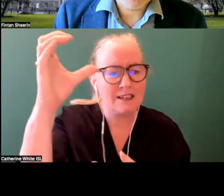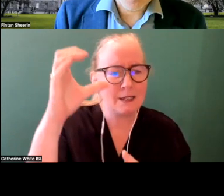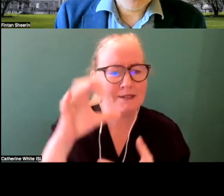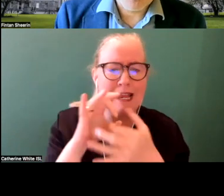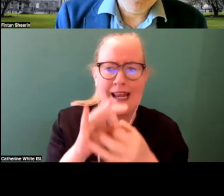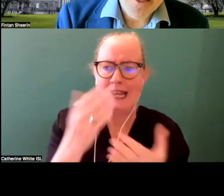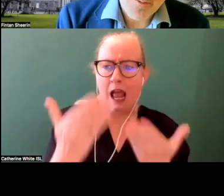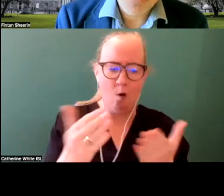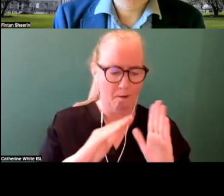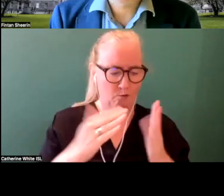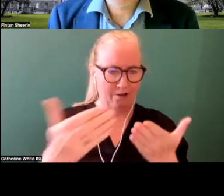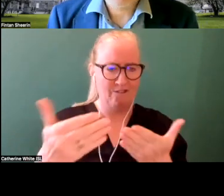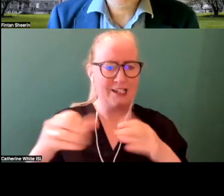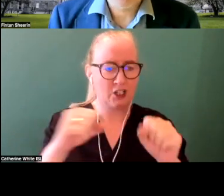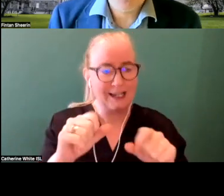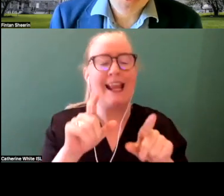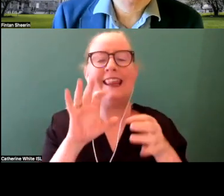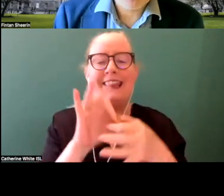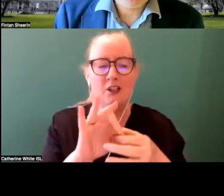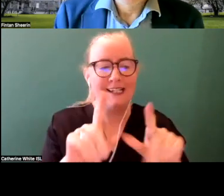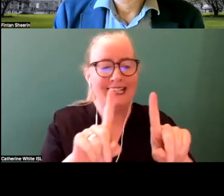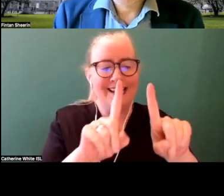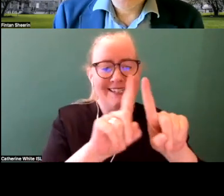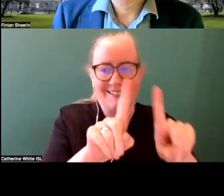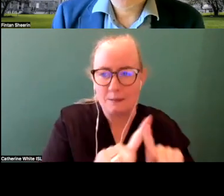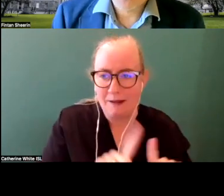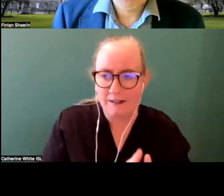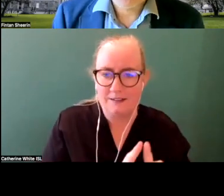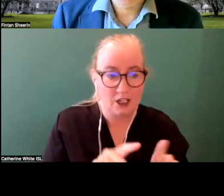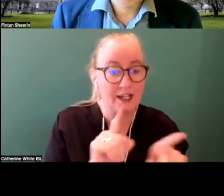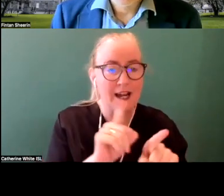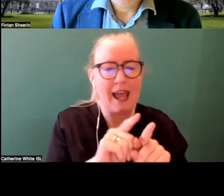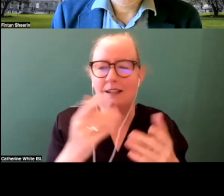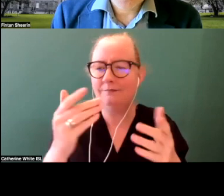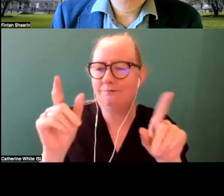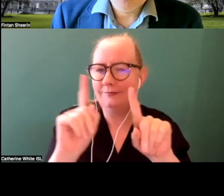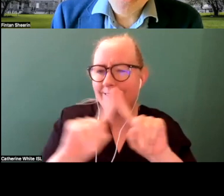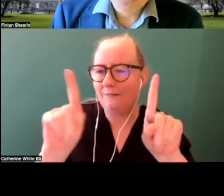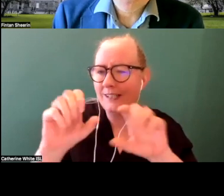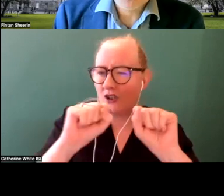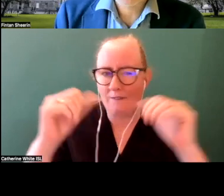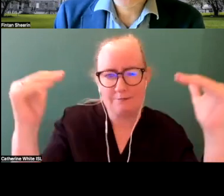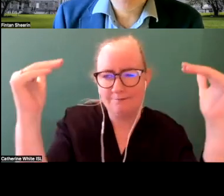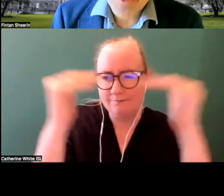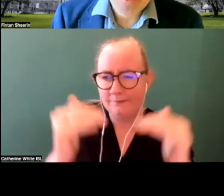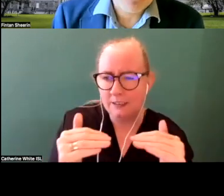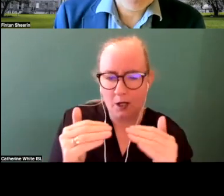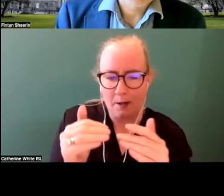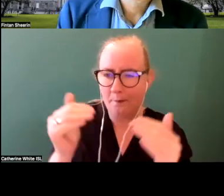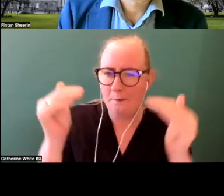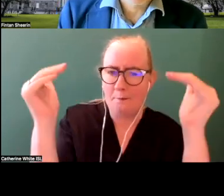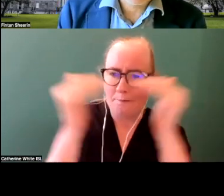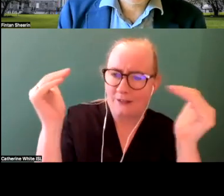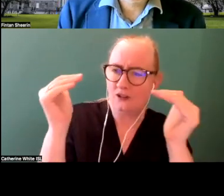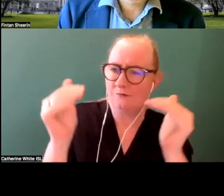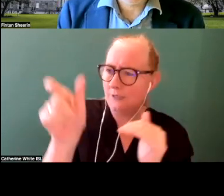service, again, relate to multidisciplinarity or interdisciplinarity, tailoring services, tailoring resources, tailoring staffing